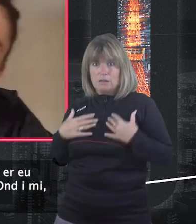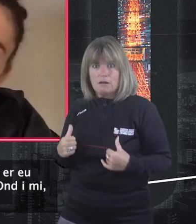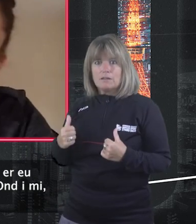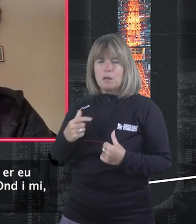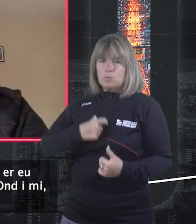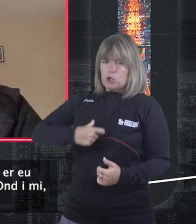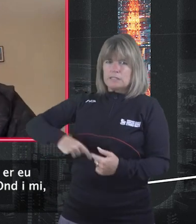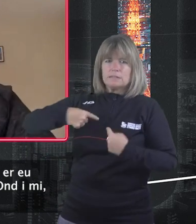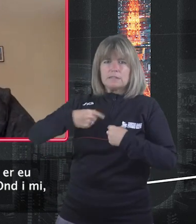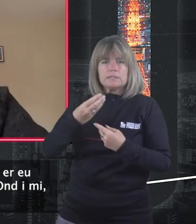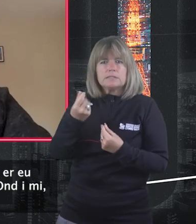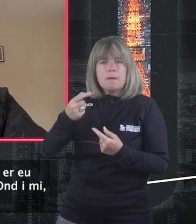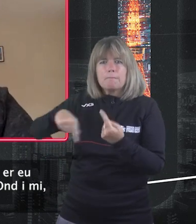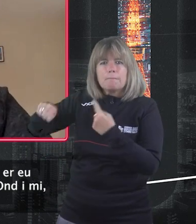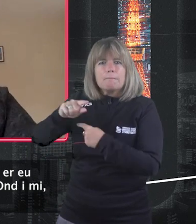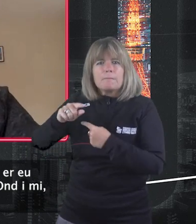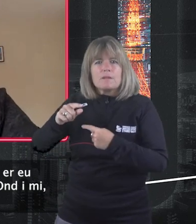For me personally, you know,